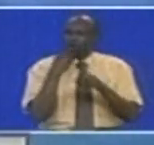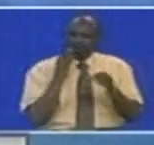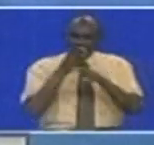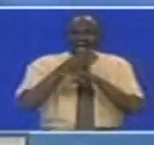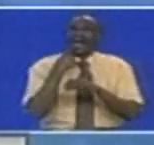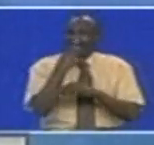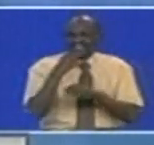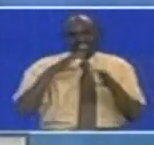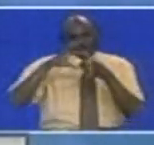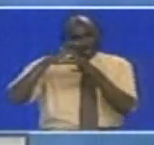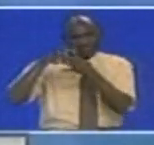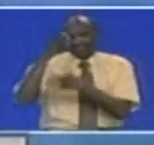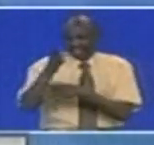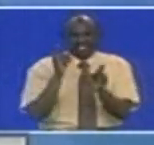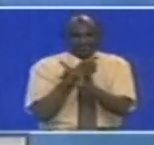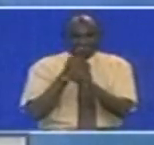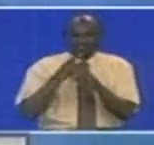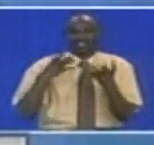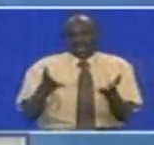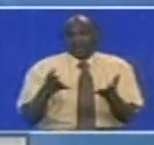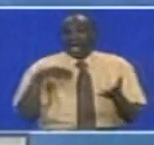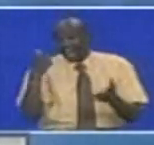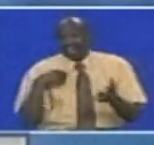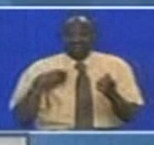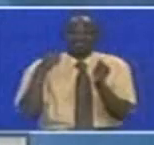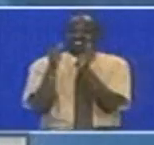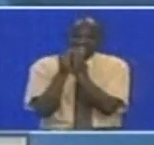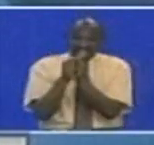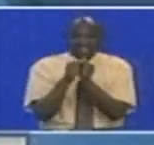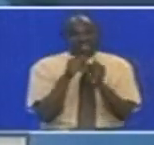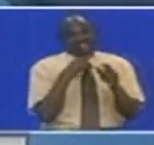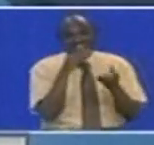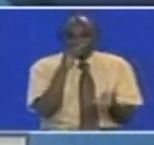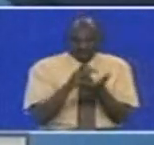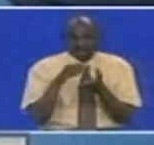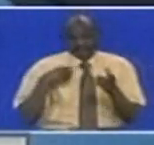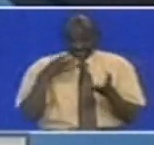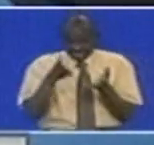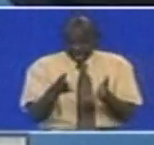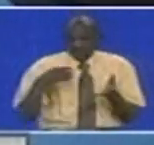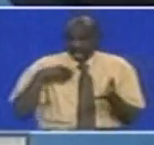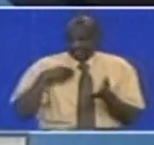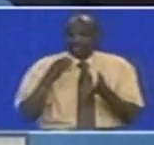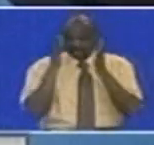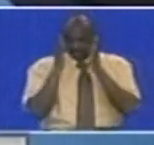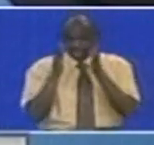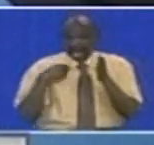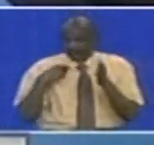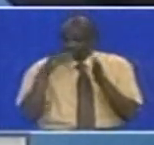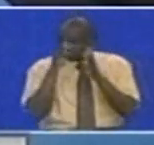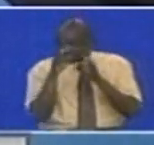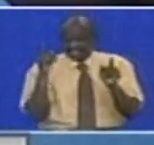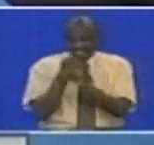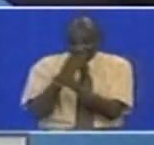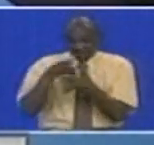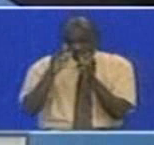Games, while the highly ranked African countries bag only 10 medals. The National Judo Coordinating Board is focusing on building lasting structures